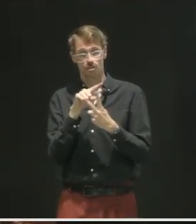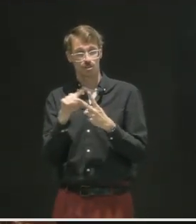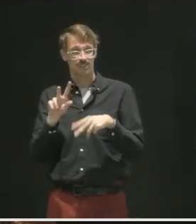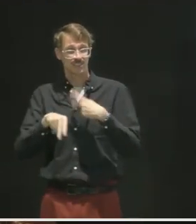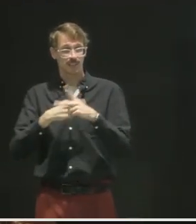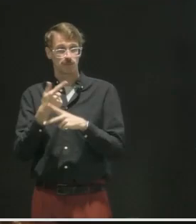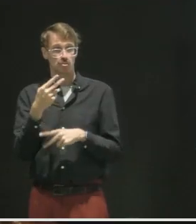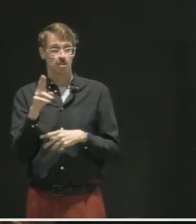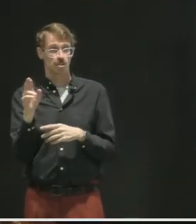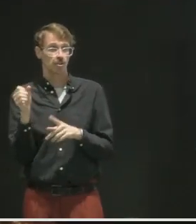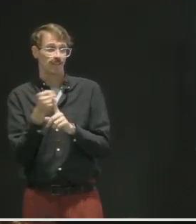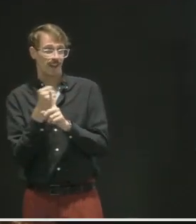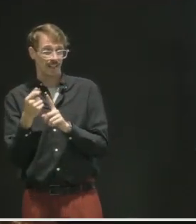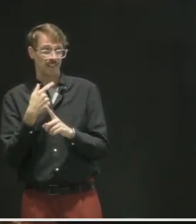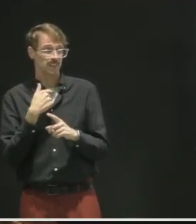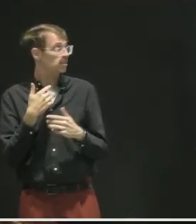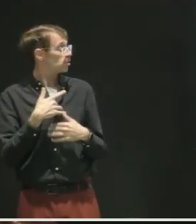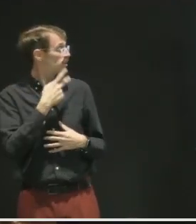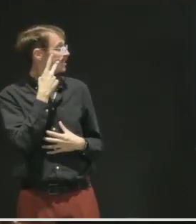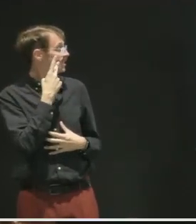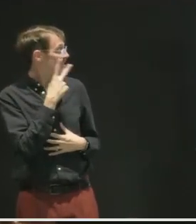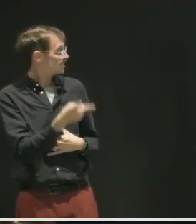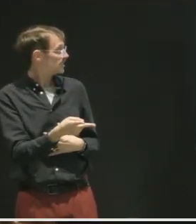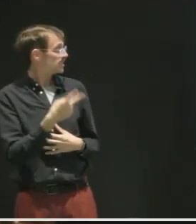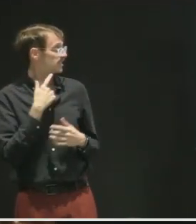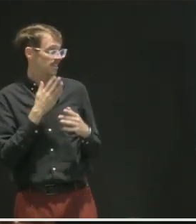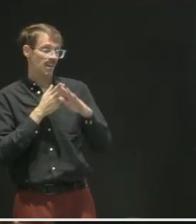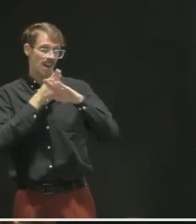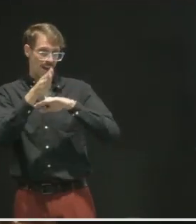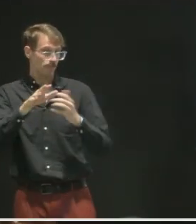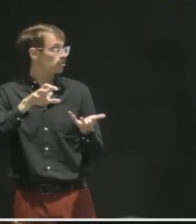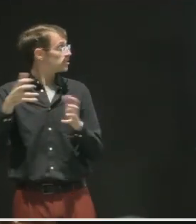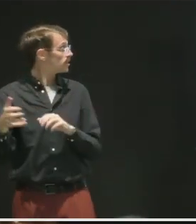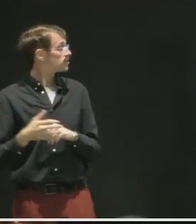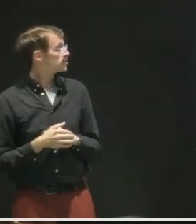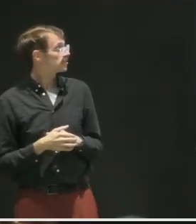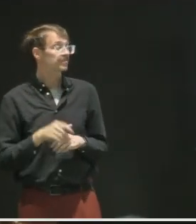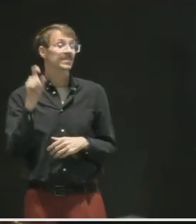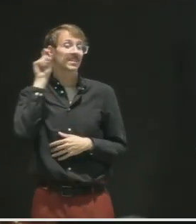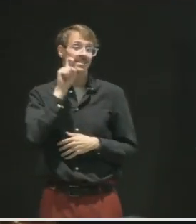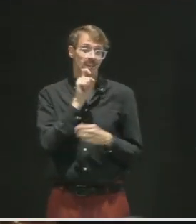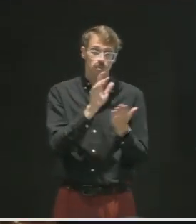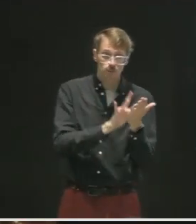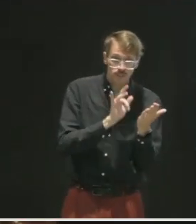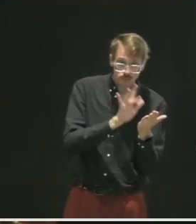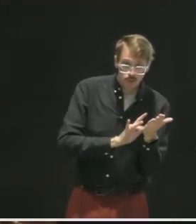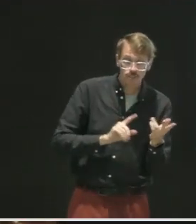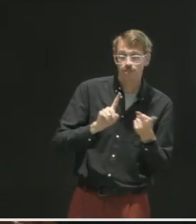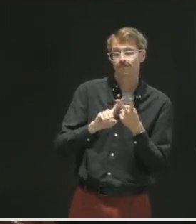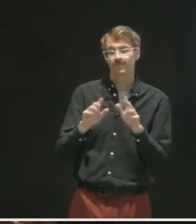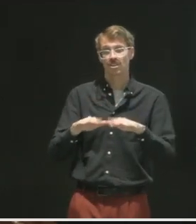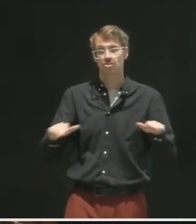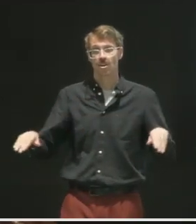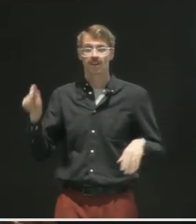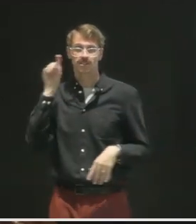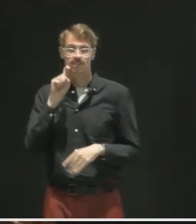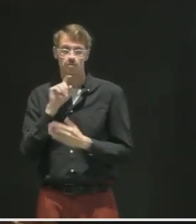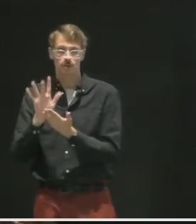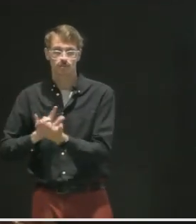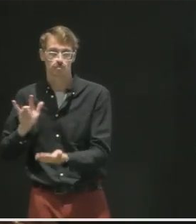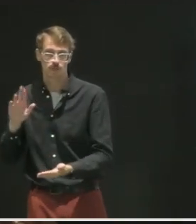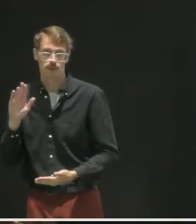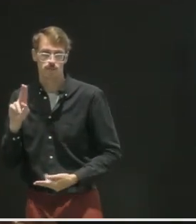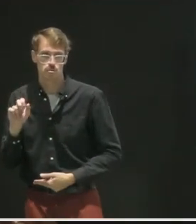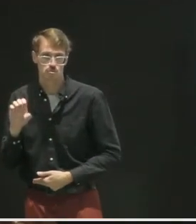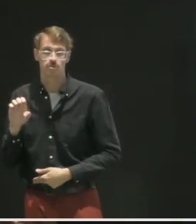gender-based violence that are most prevalent in the aftermath of a hazard: sexual exploitation and abuse and child sexual abuse. Ensuring that key